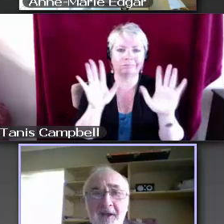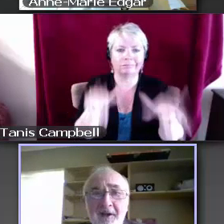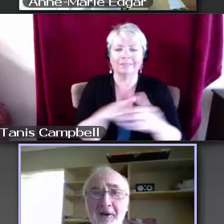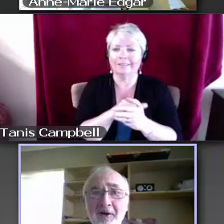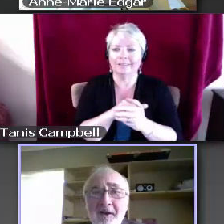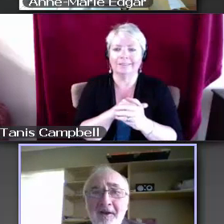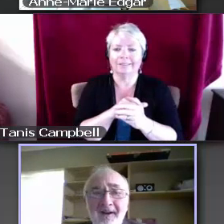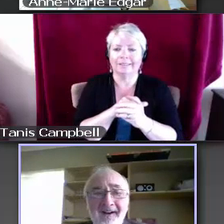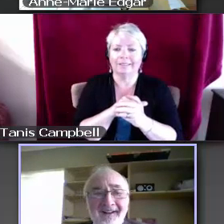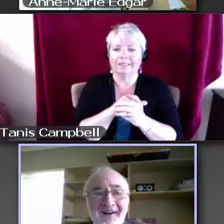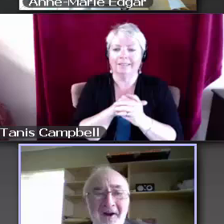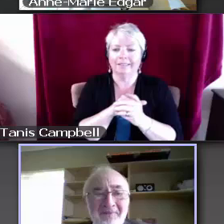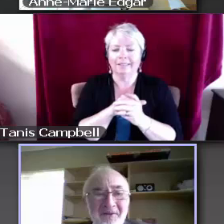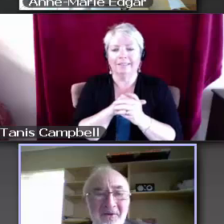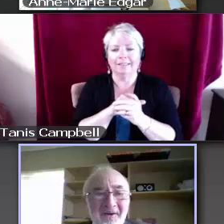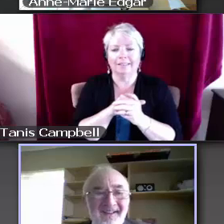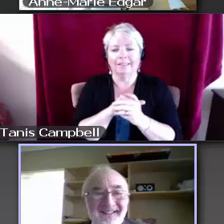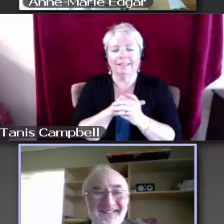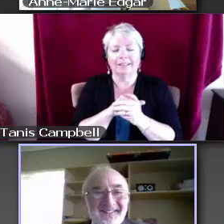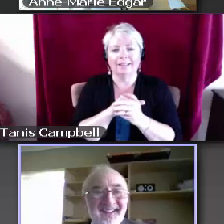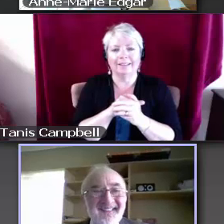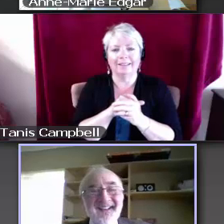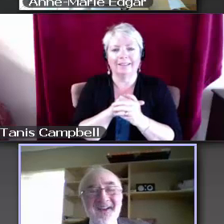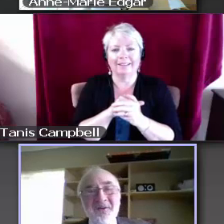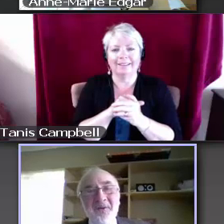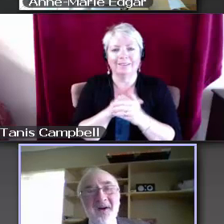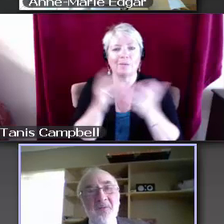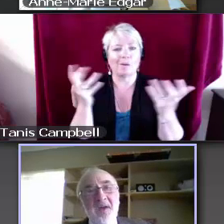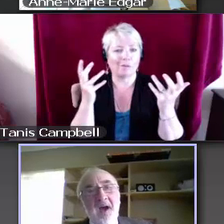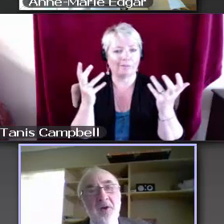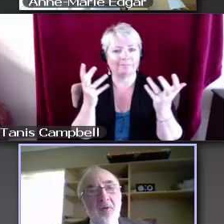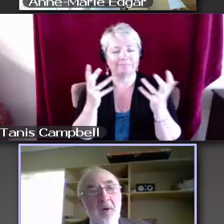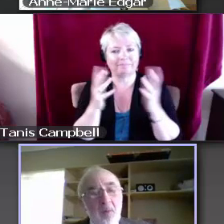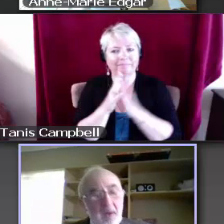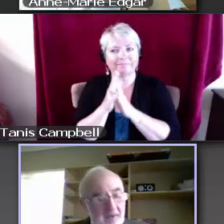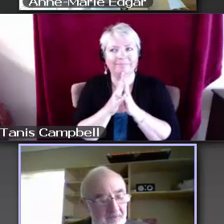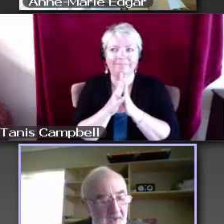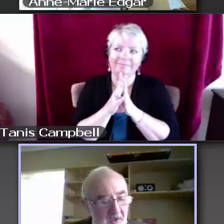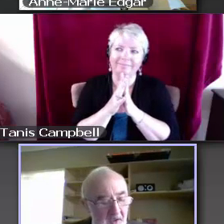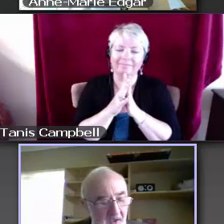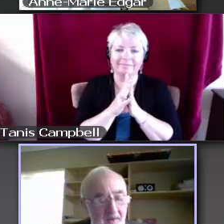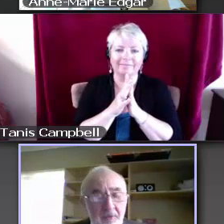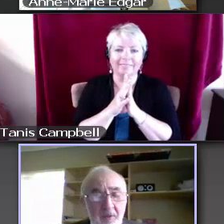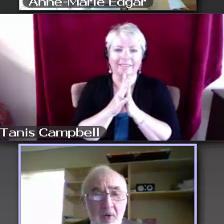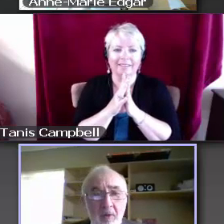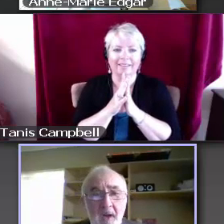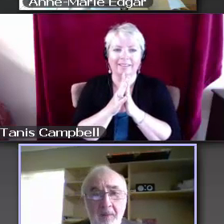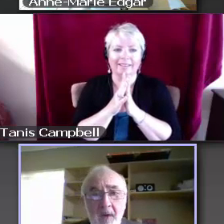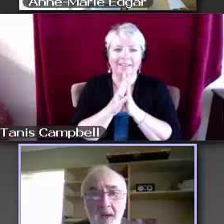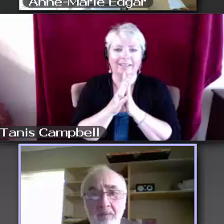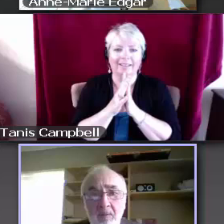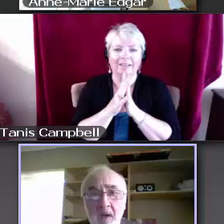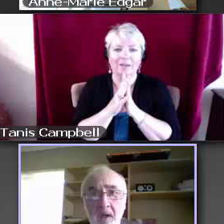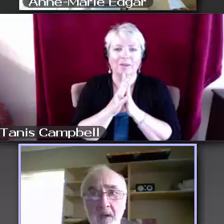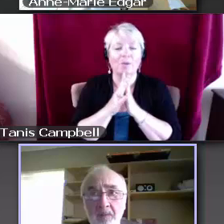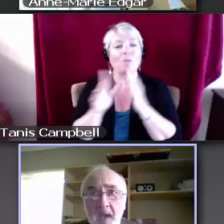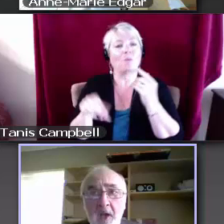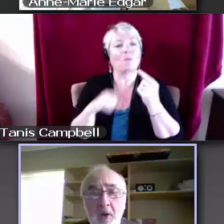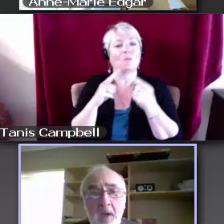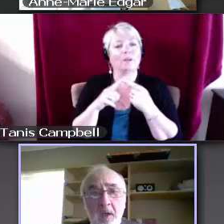a crusade here. I'm going to say that I know when I speak about the program,